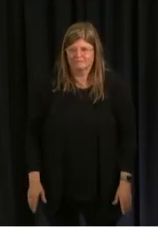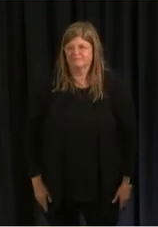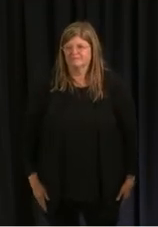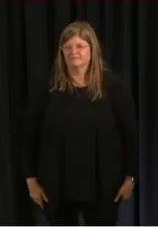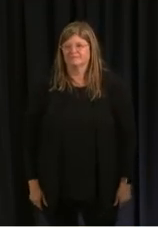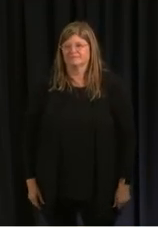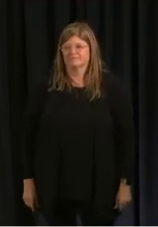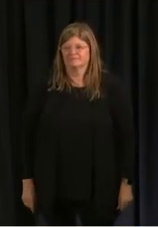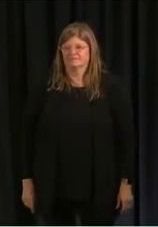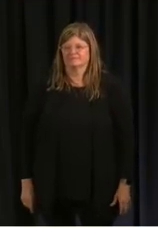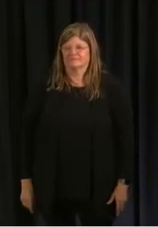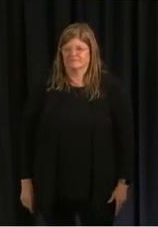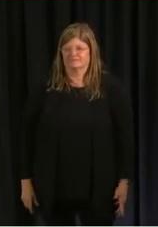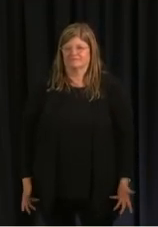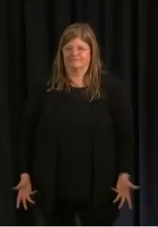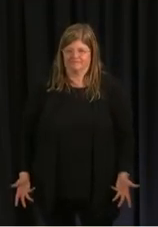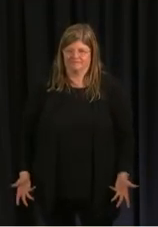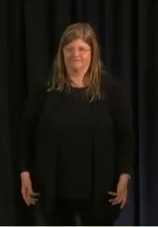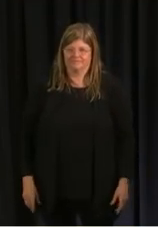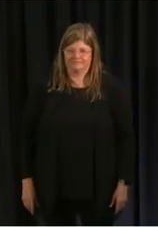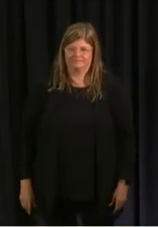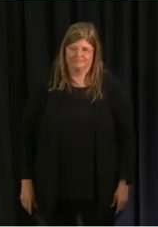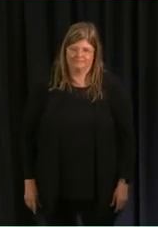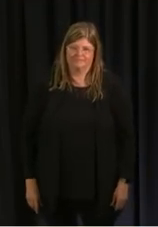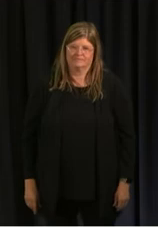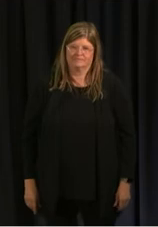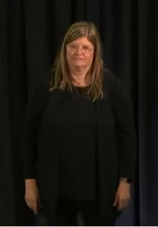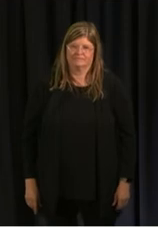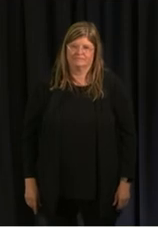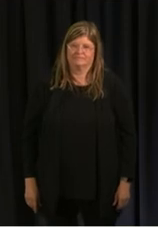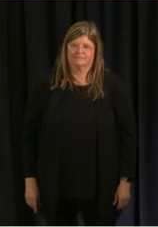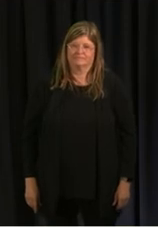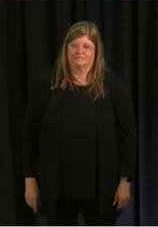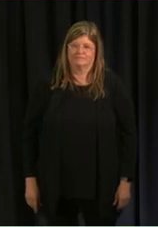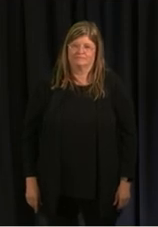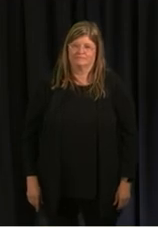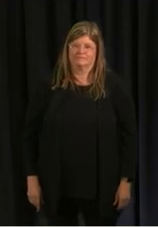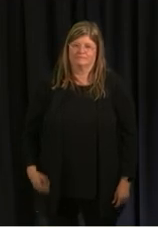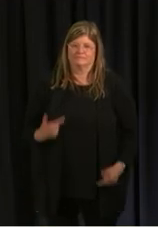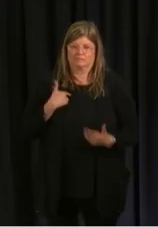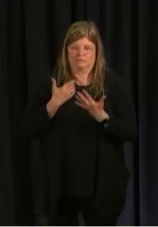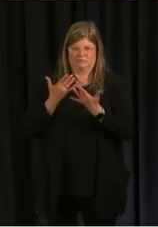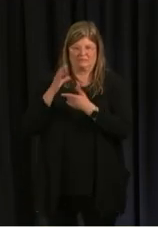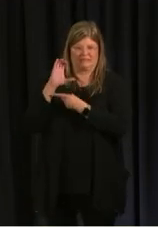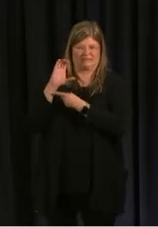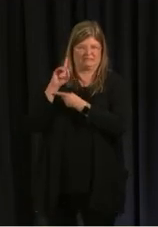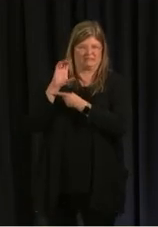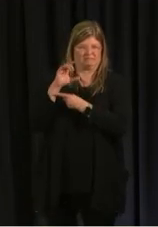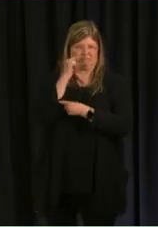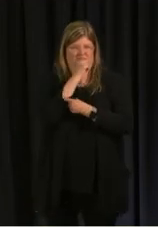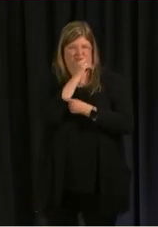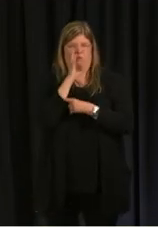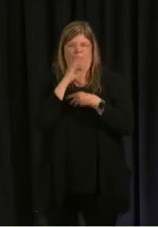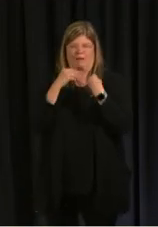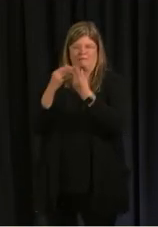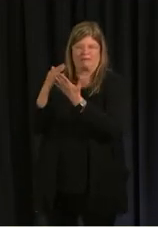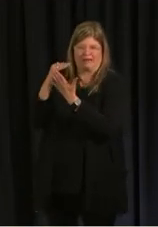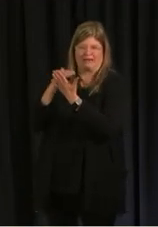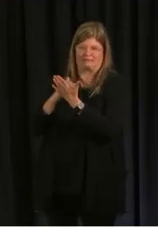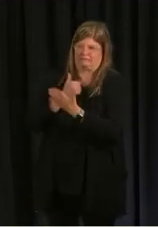well as the CDC guidance. Apologies, I can't be more helpful in